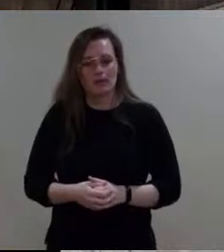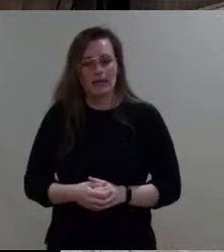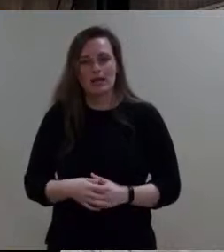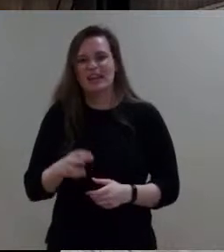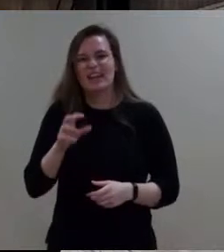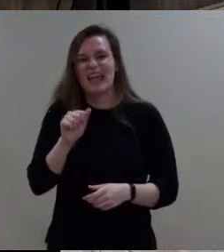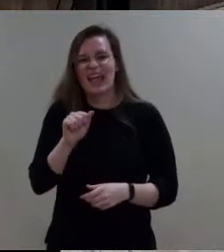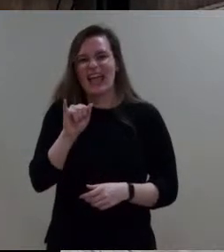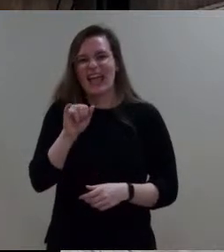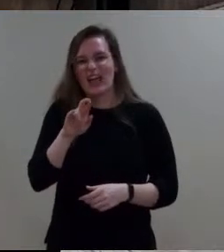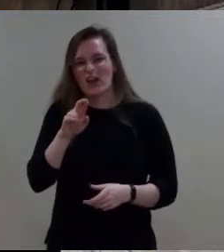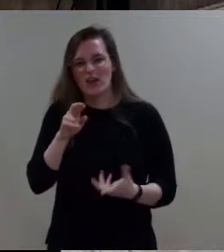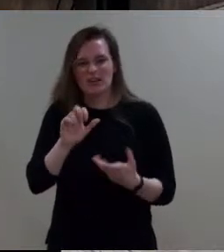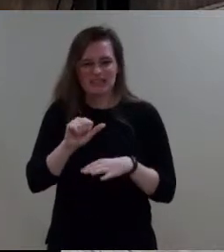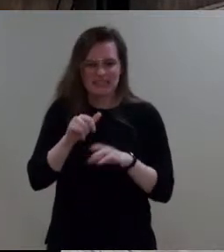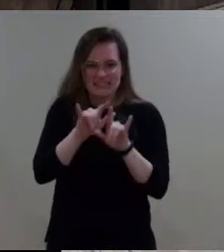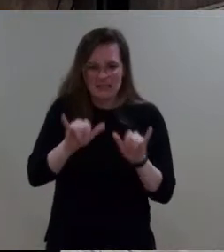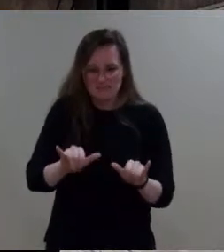related